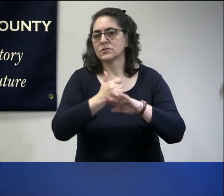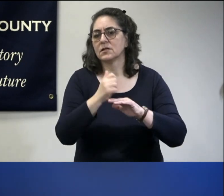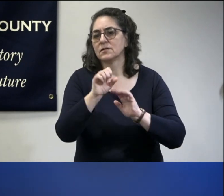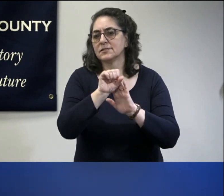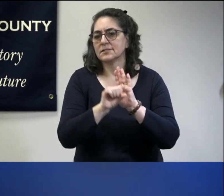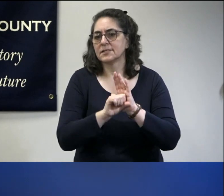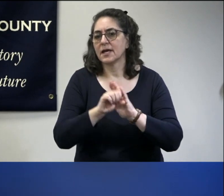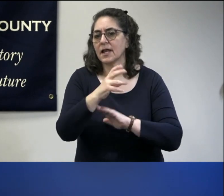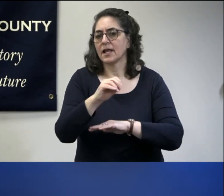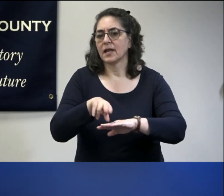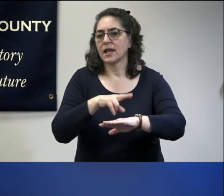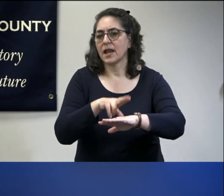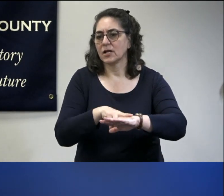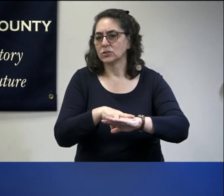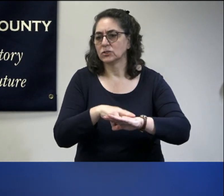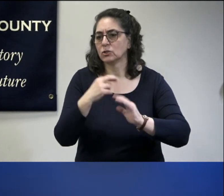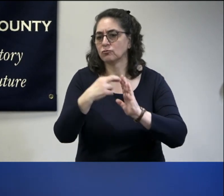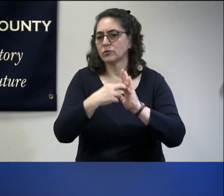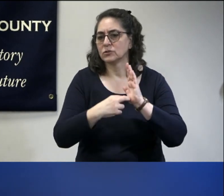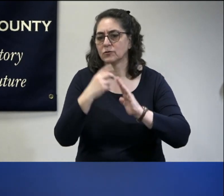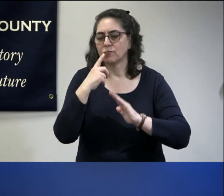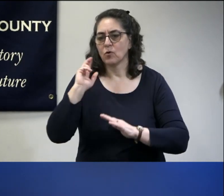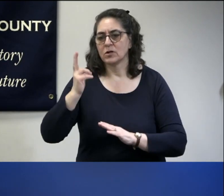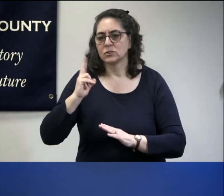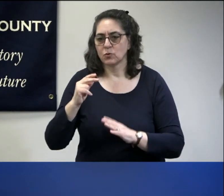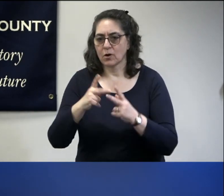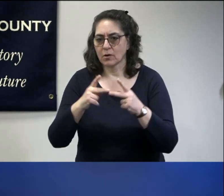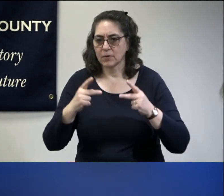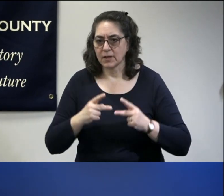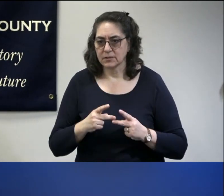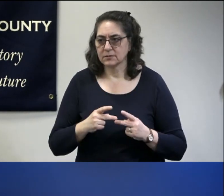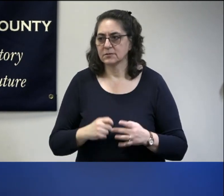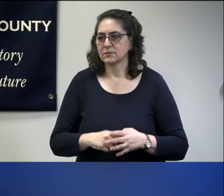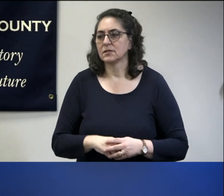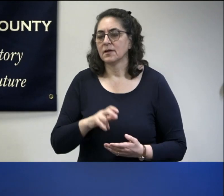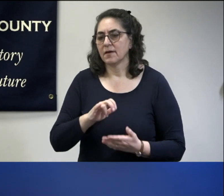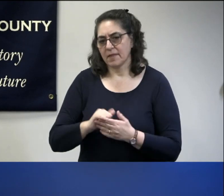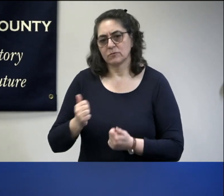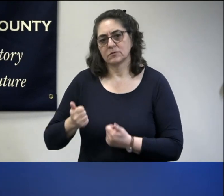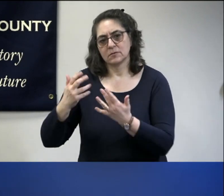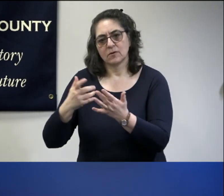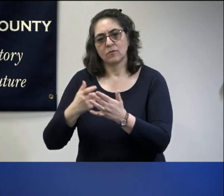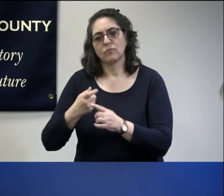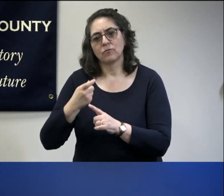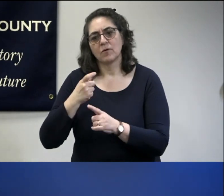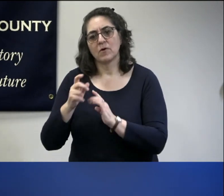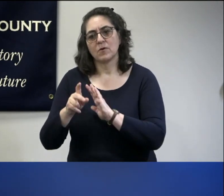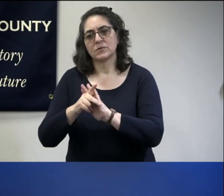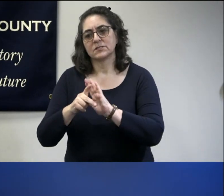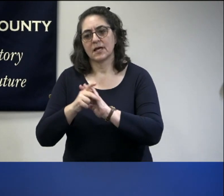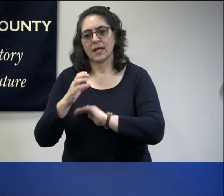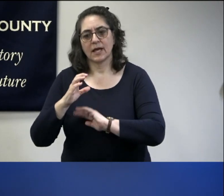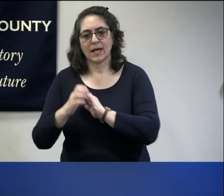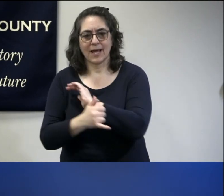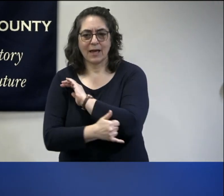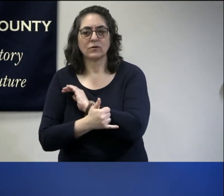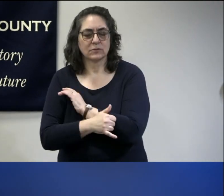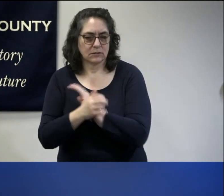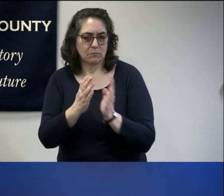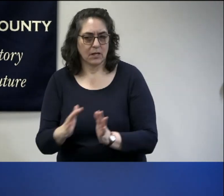of Historic Places, which was prompted by the Passaic County's Planning Department. In 2020, we